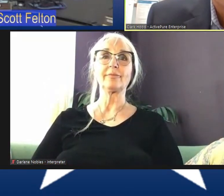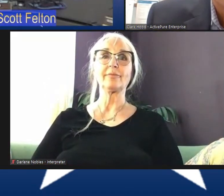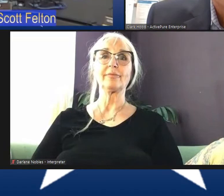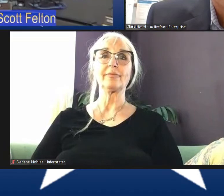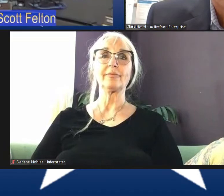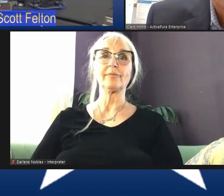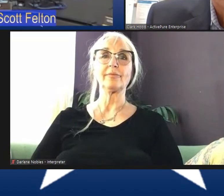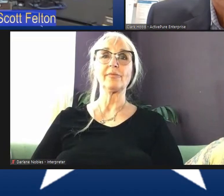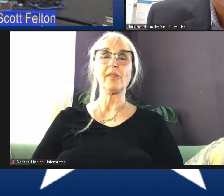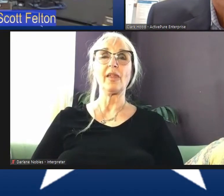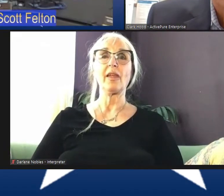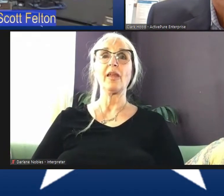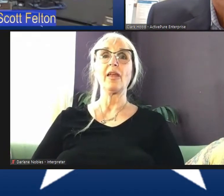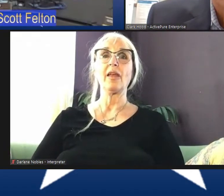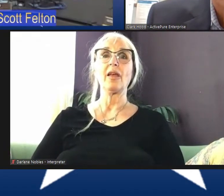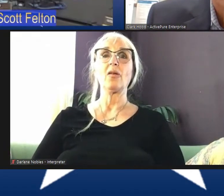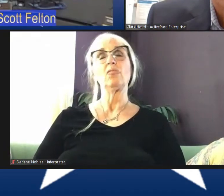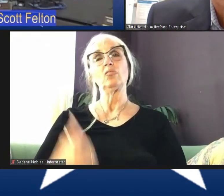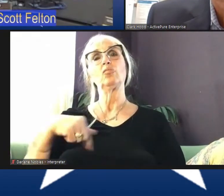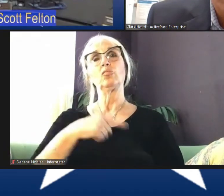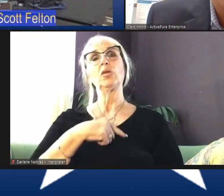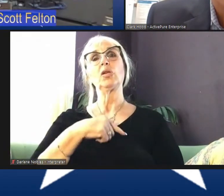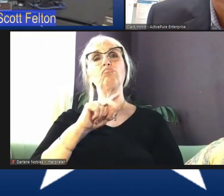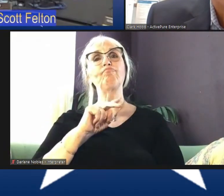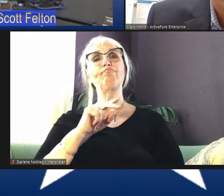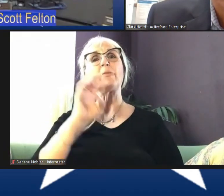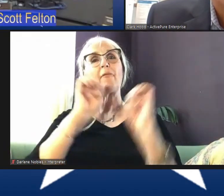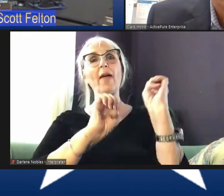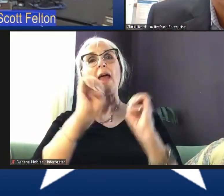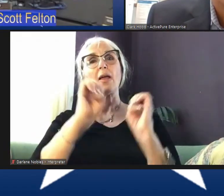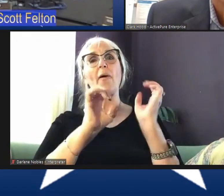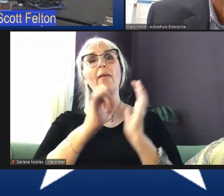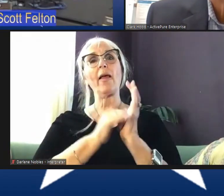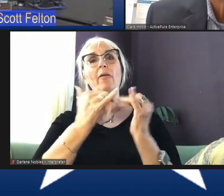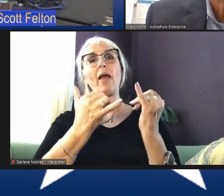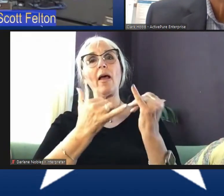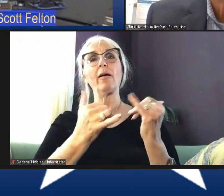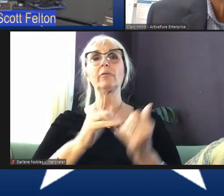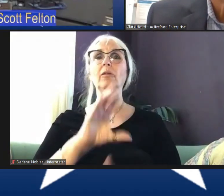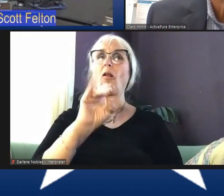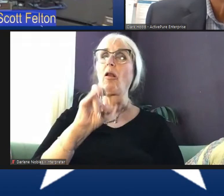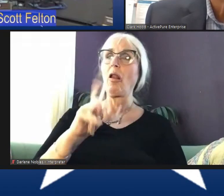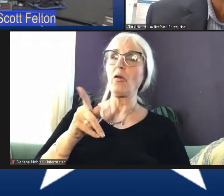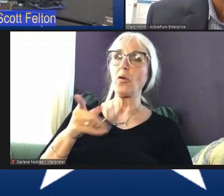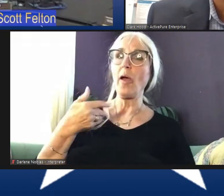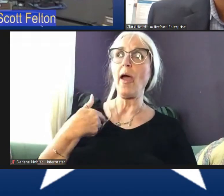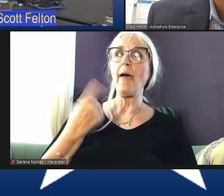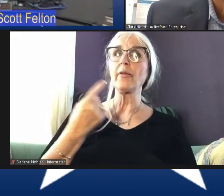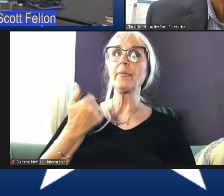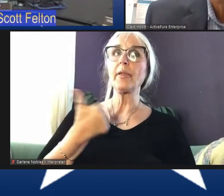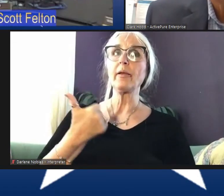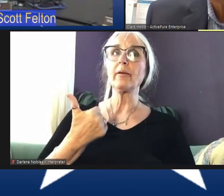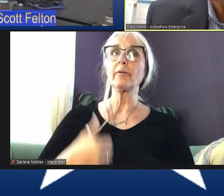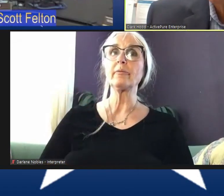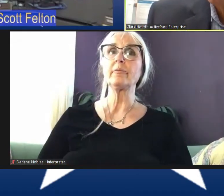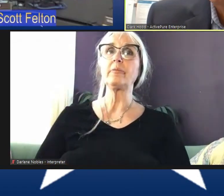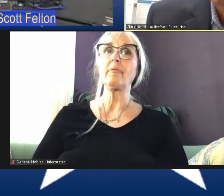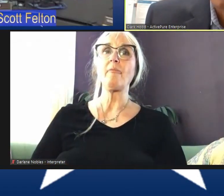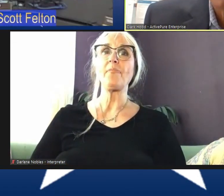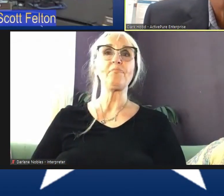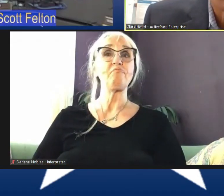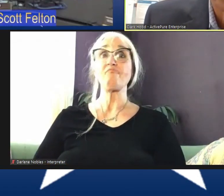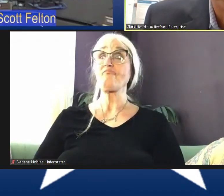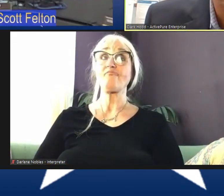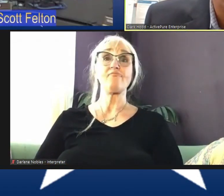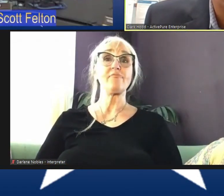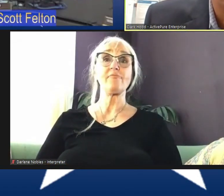Which we're looking at that piece. Okay, Clark, do you have anything else? No, sir, I don't.